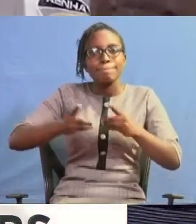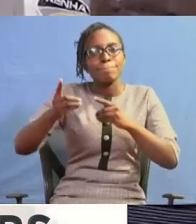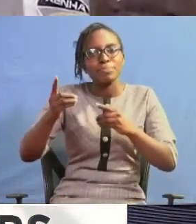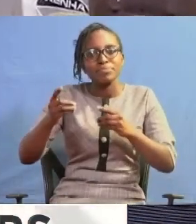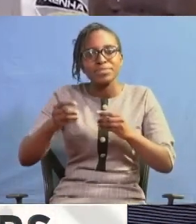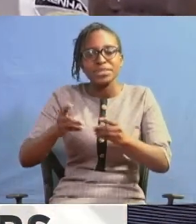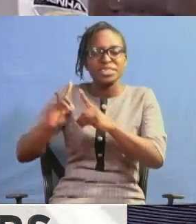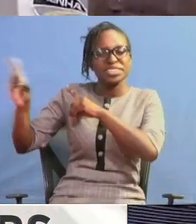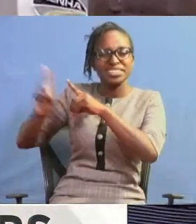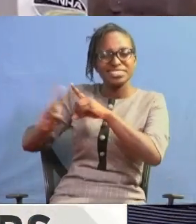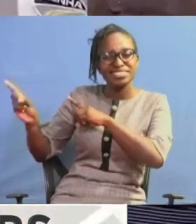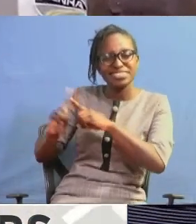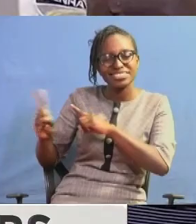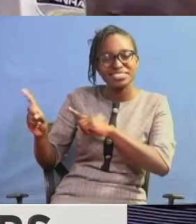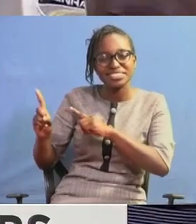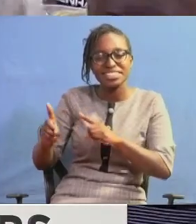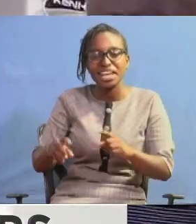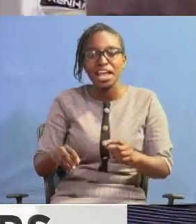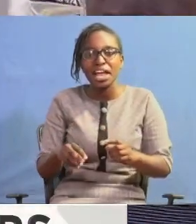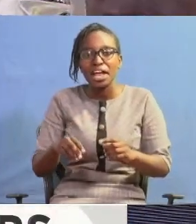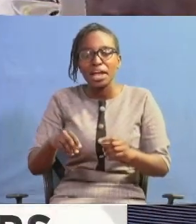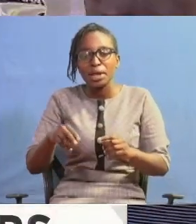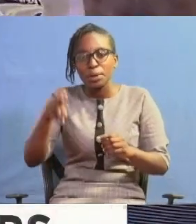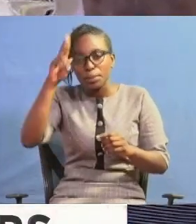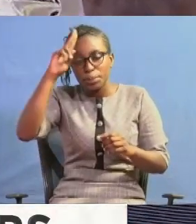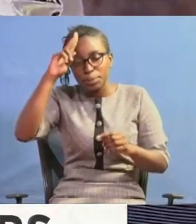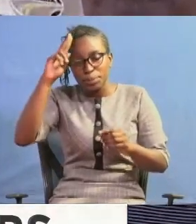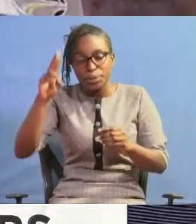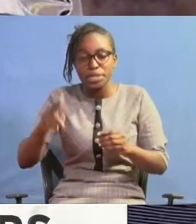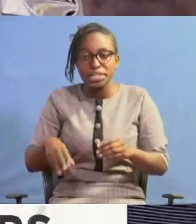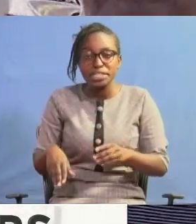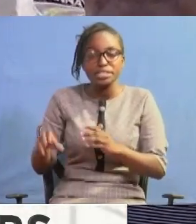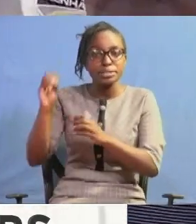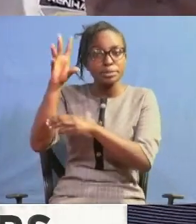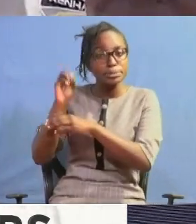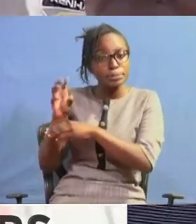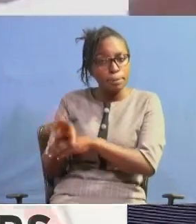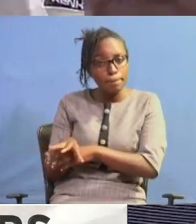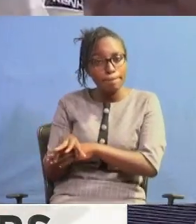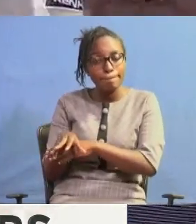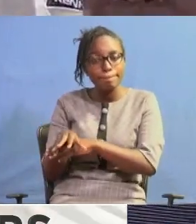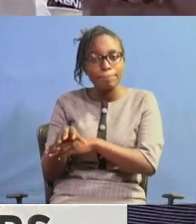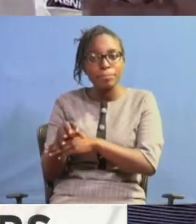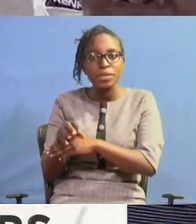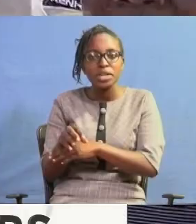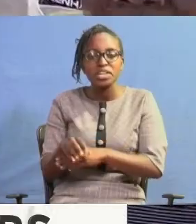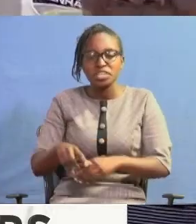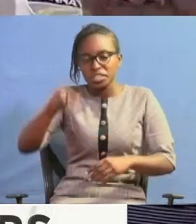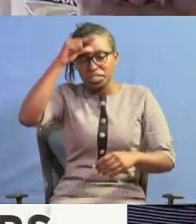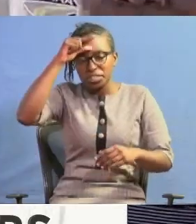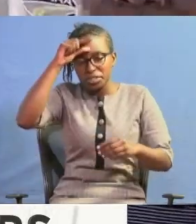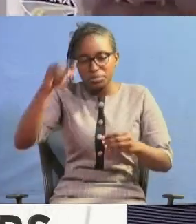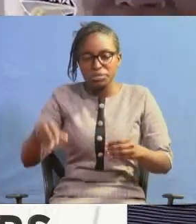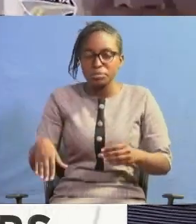hii. Traffic officers from national government, our enforcement officers kutoka county government, wote wanafanya mkono namna